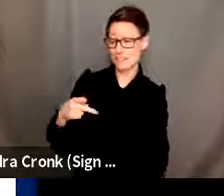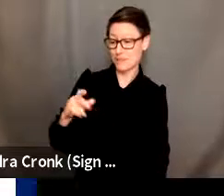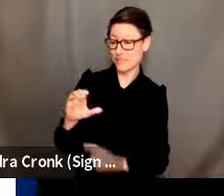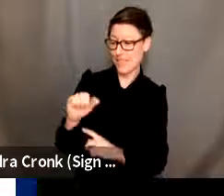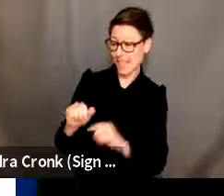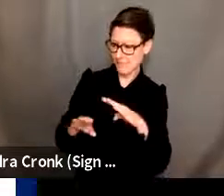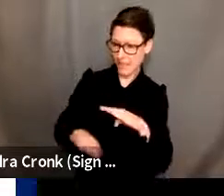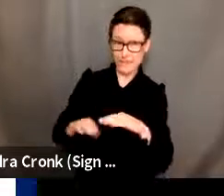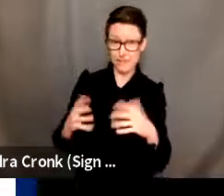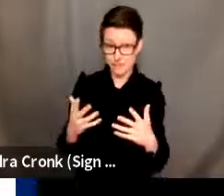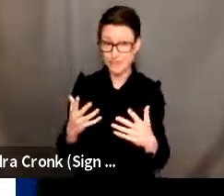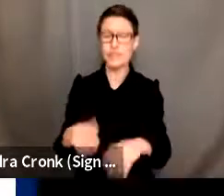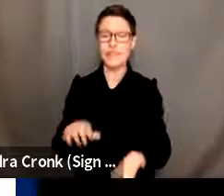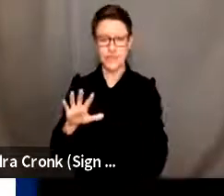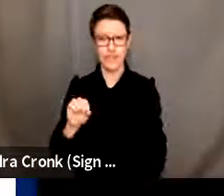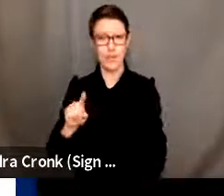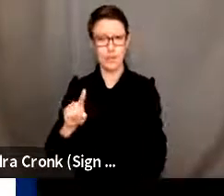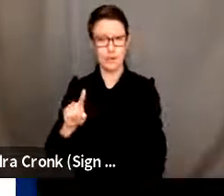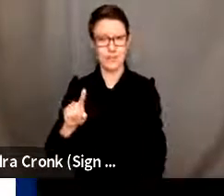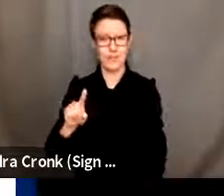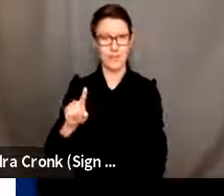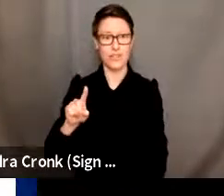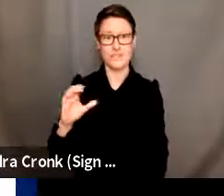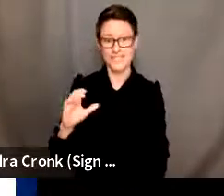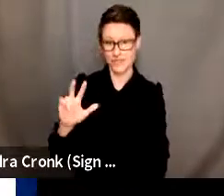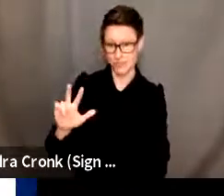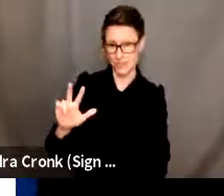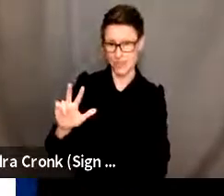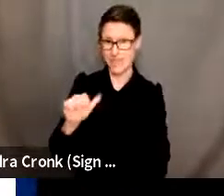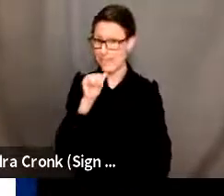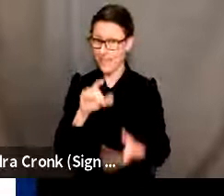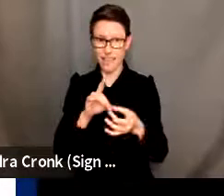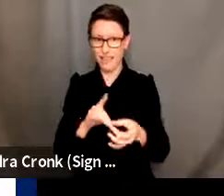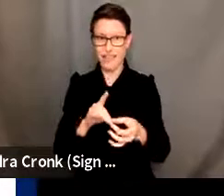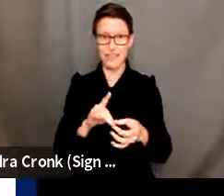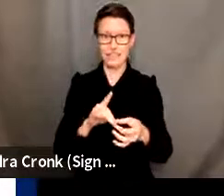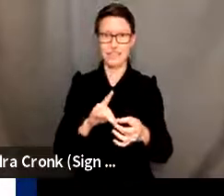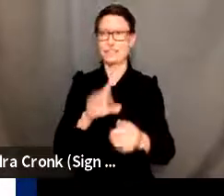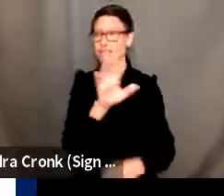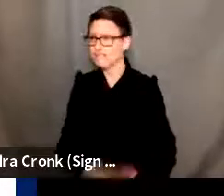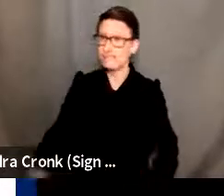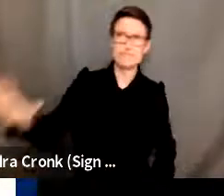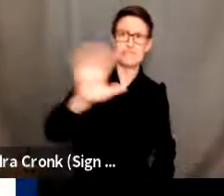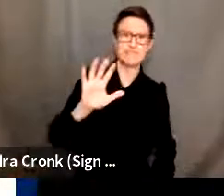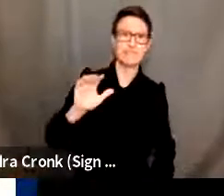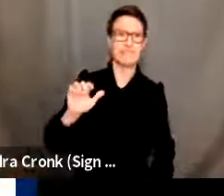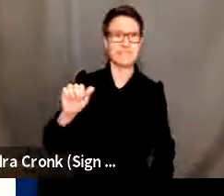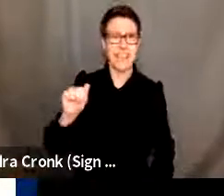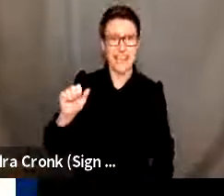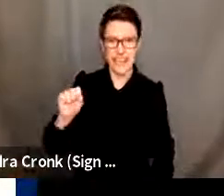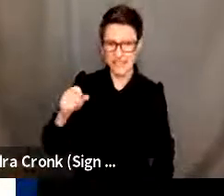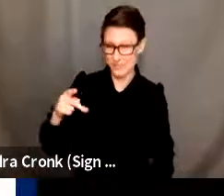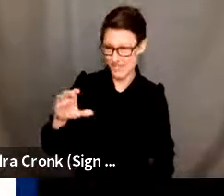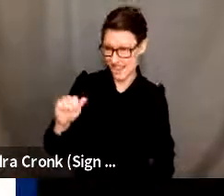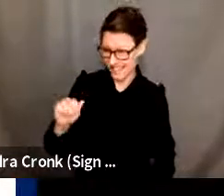We are not affiliated with the American SPCA. All SPCAs are not affiliated with each other. They just have similar missions. We're